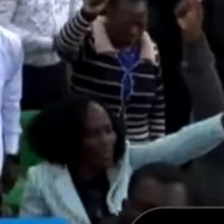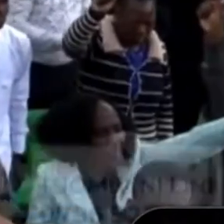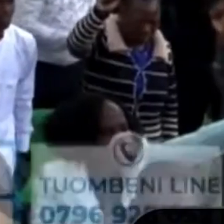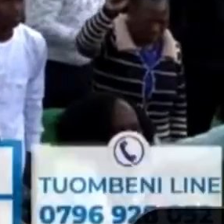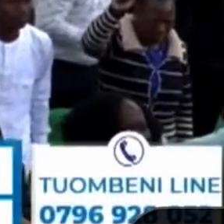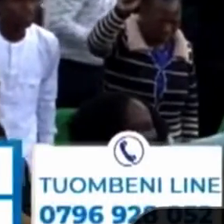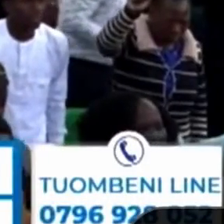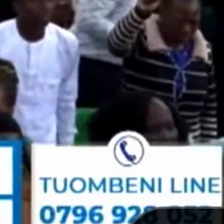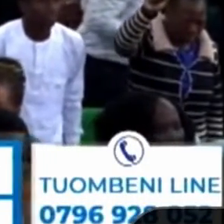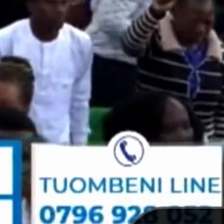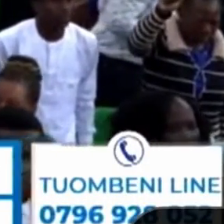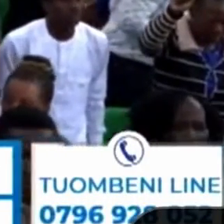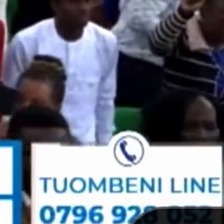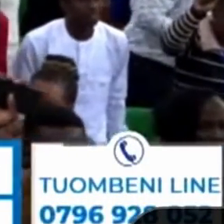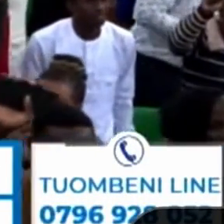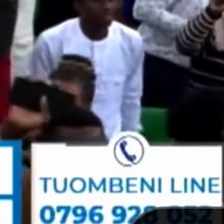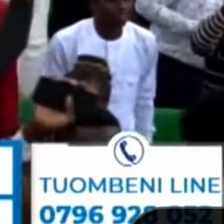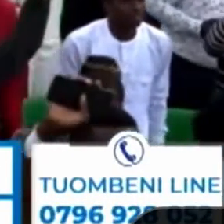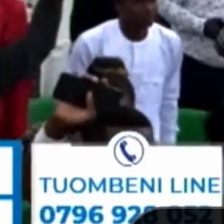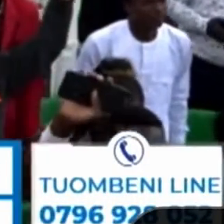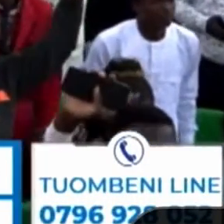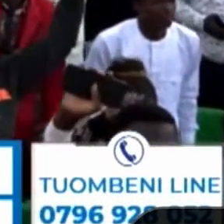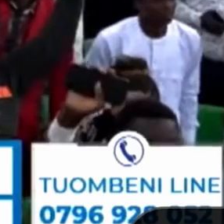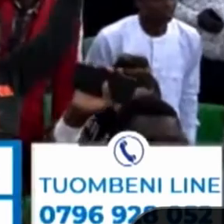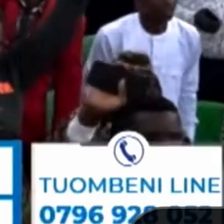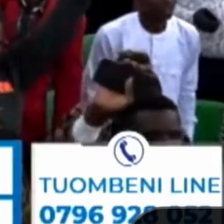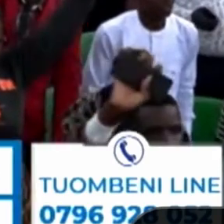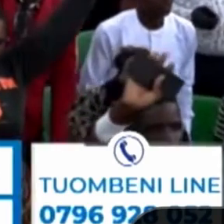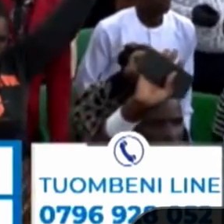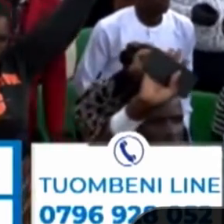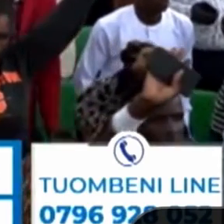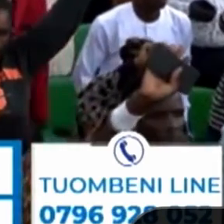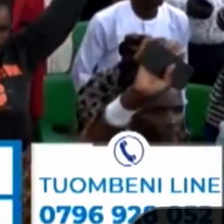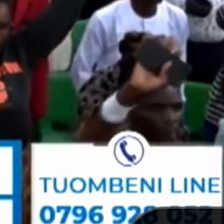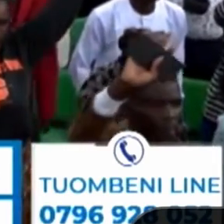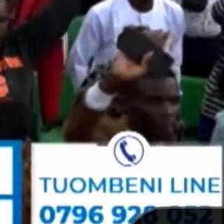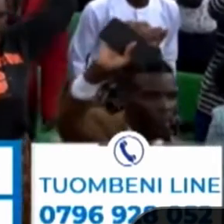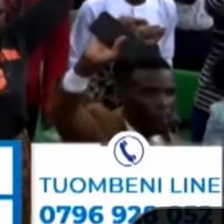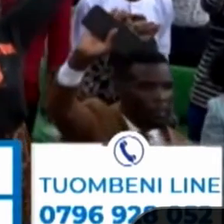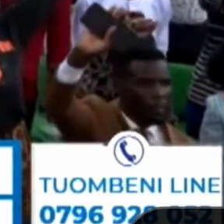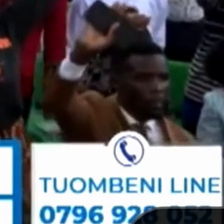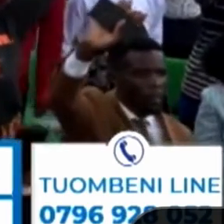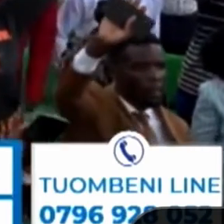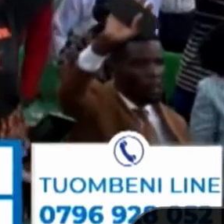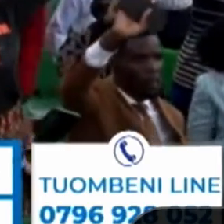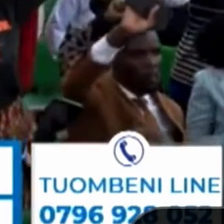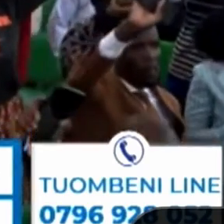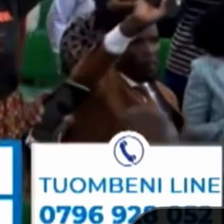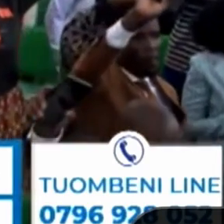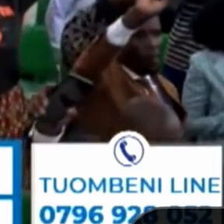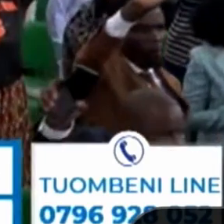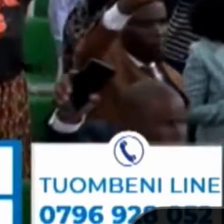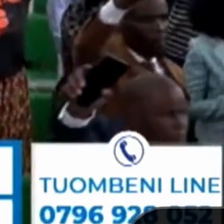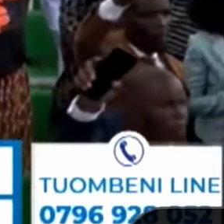of your offering. Kila moja in your hand. Shika sadaka mkononi inua. Lift it up. Inua sadaka hiyo. And say, Father, sema, Father, this is